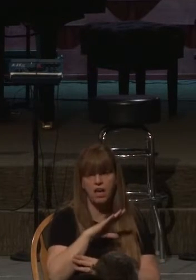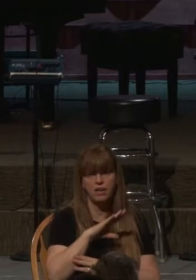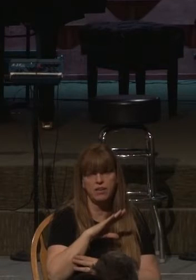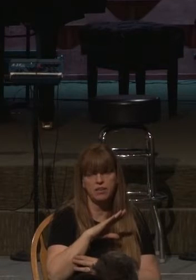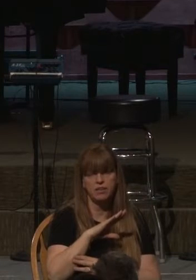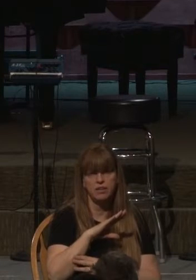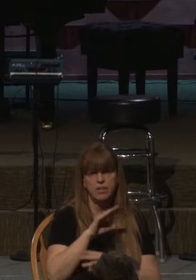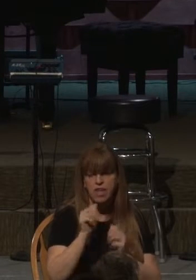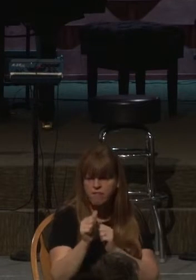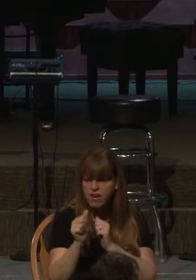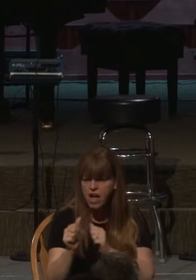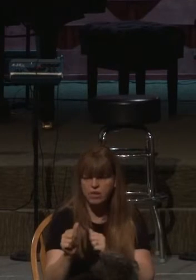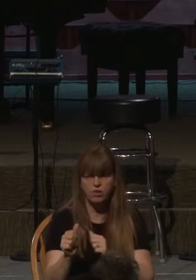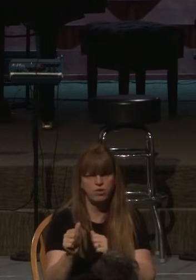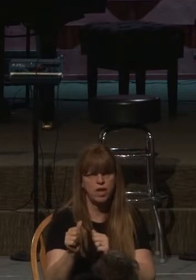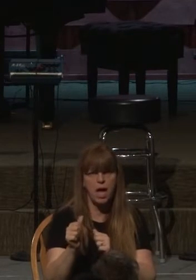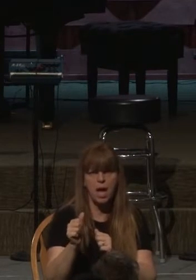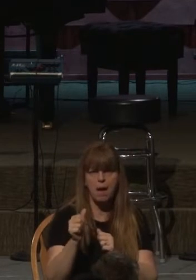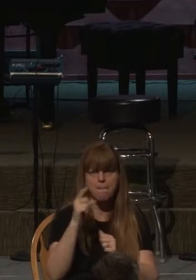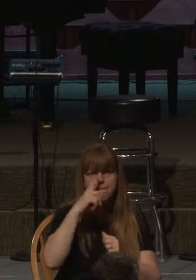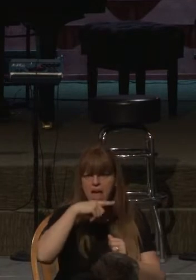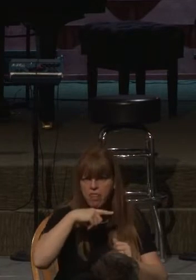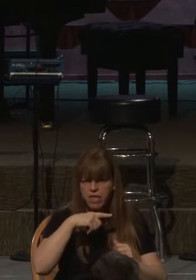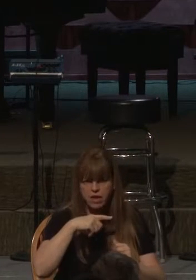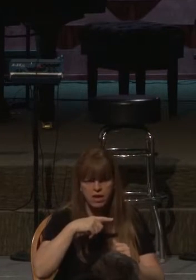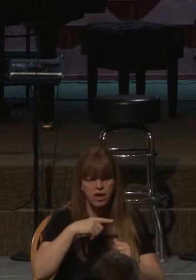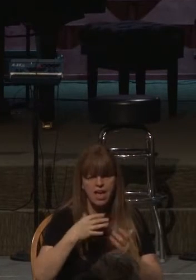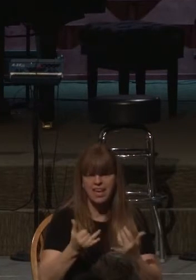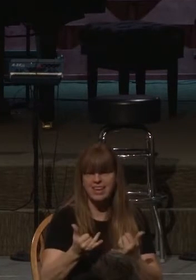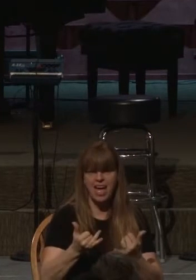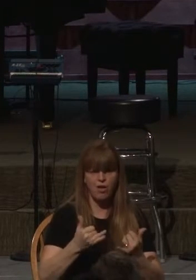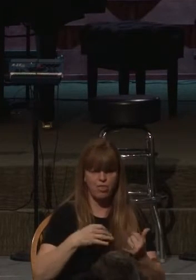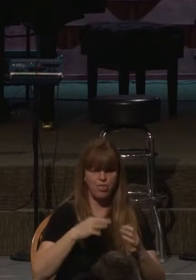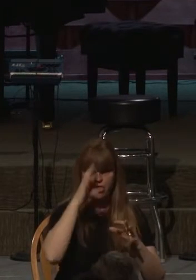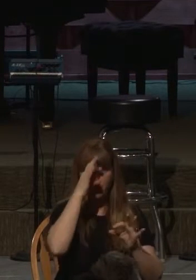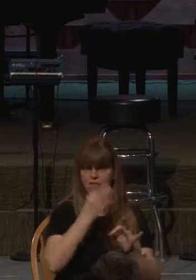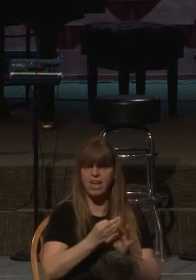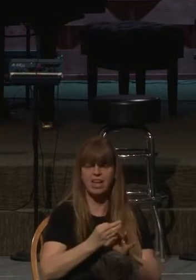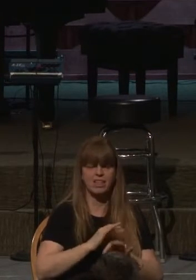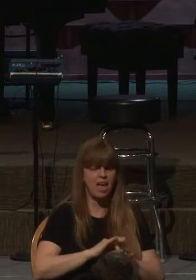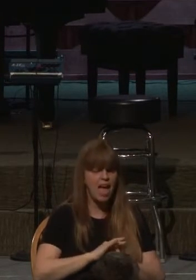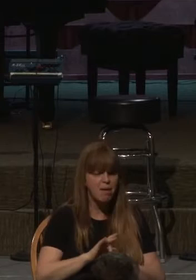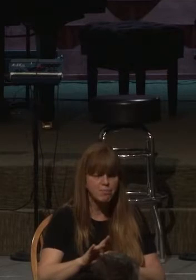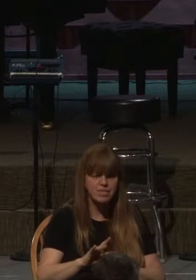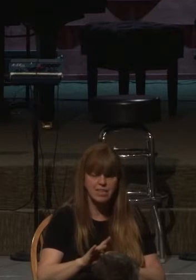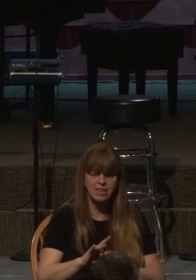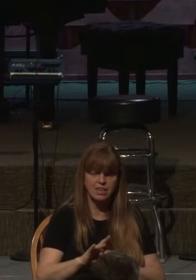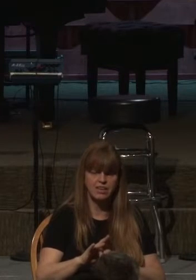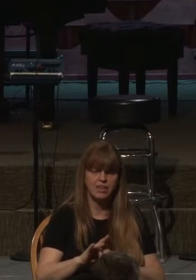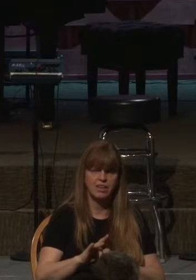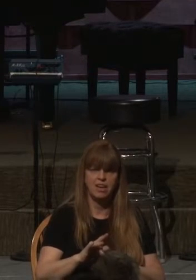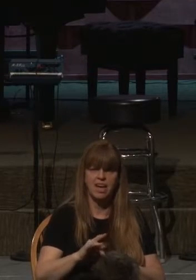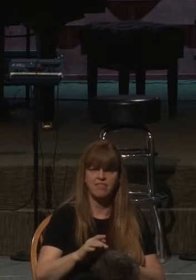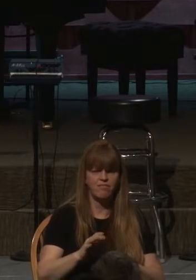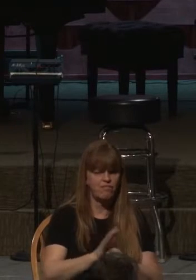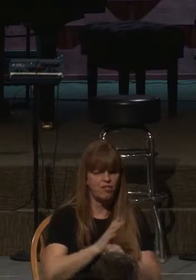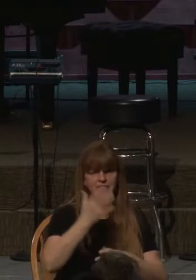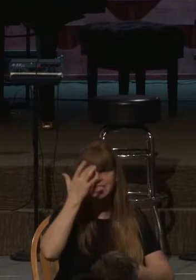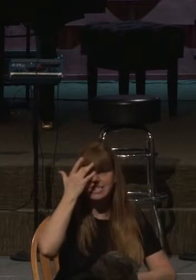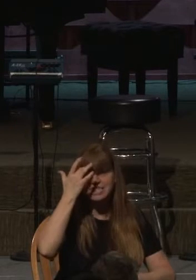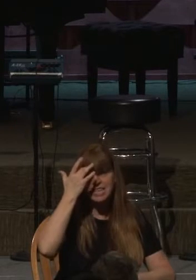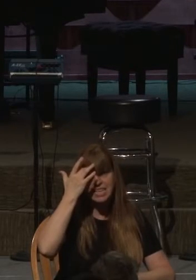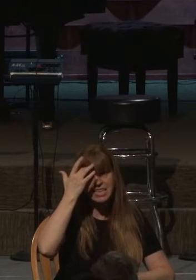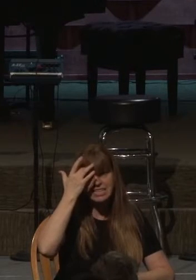the myth, only to find themselves empty and their faith shipwrecked by spiritual disease and stunted growth, or